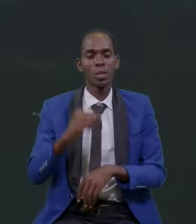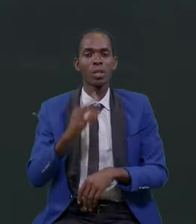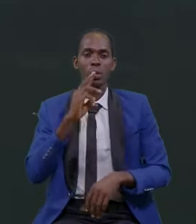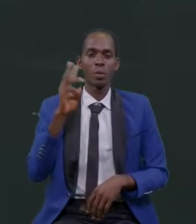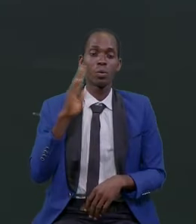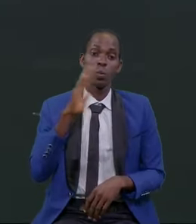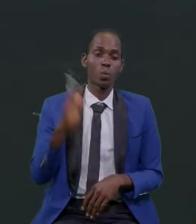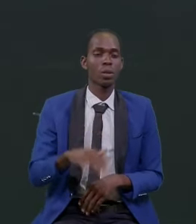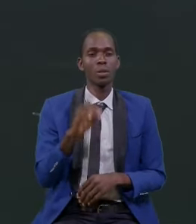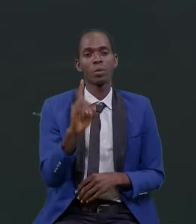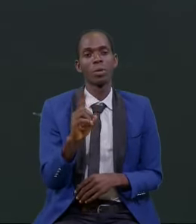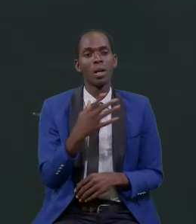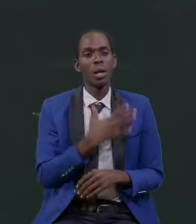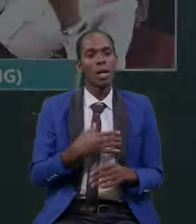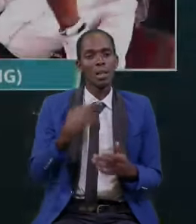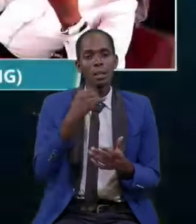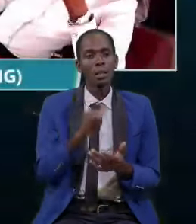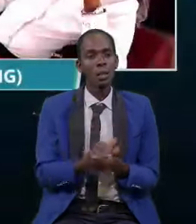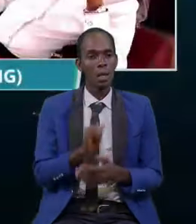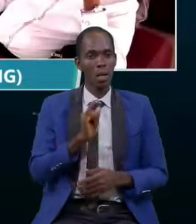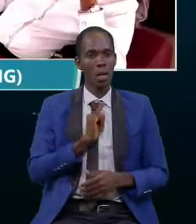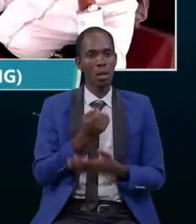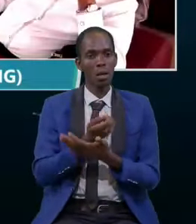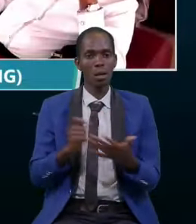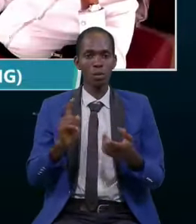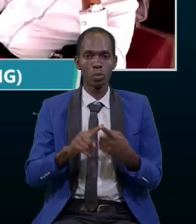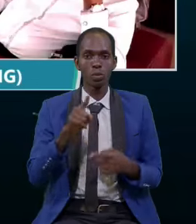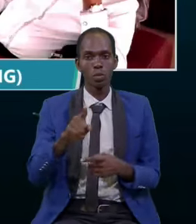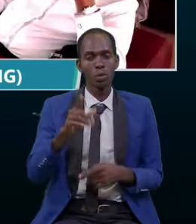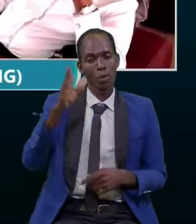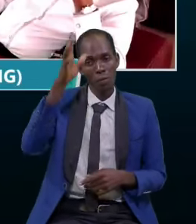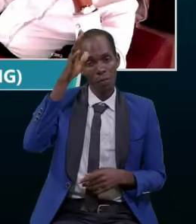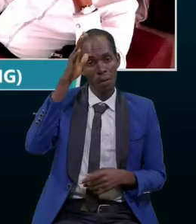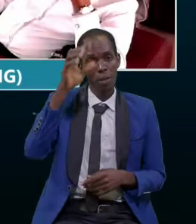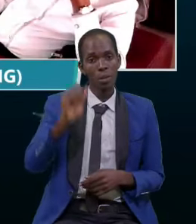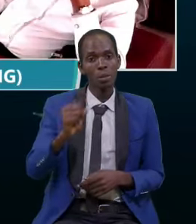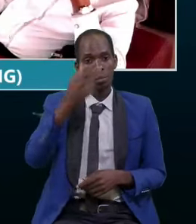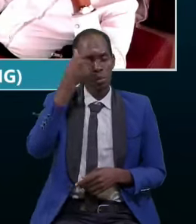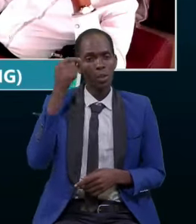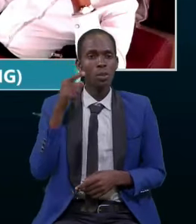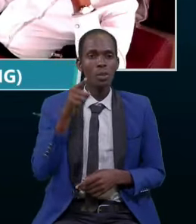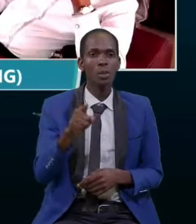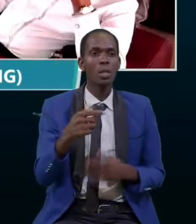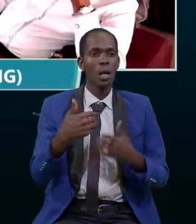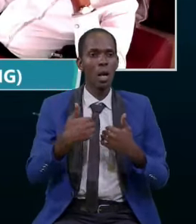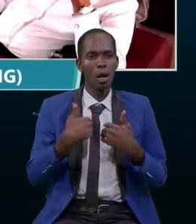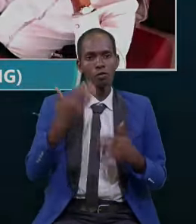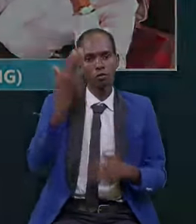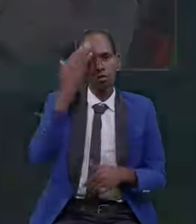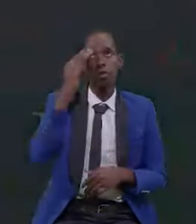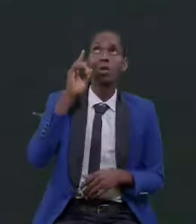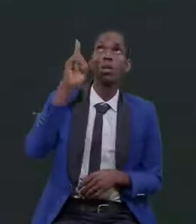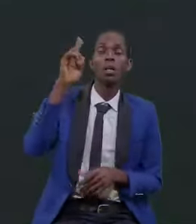says, I write unto you, fathers, because ye have known him. That is from